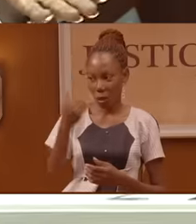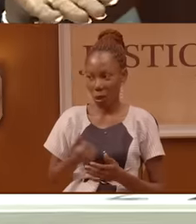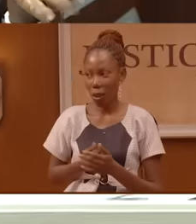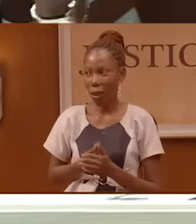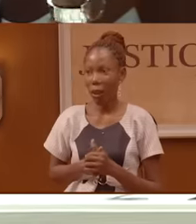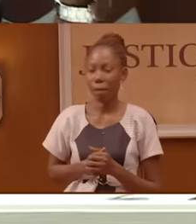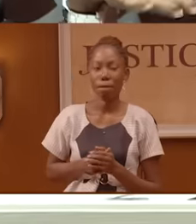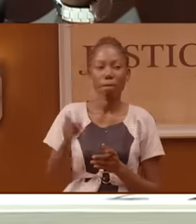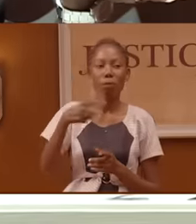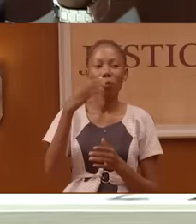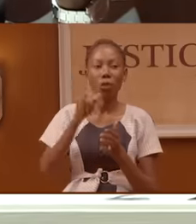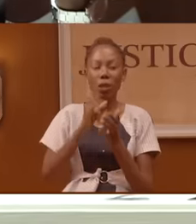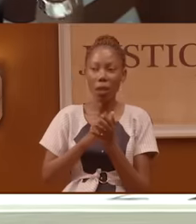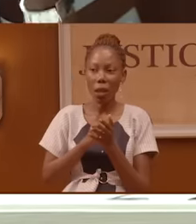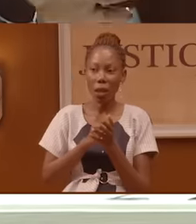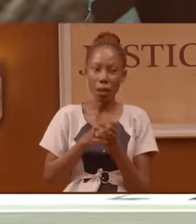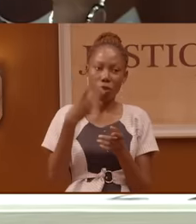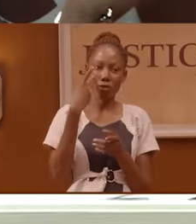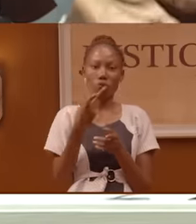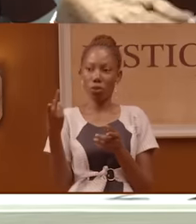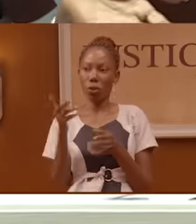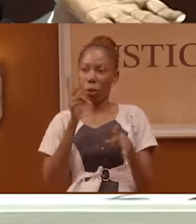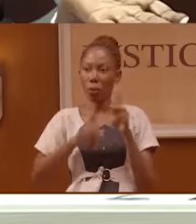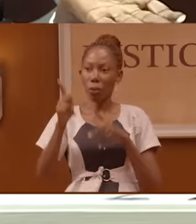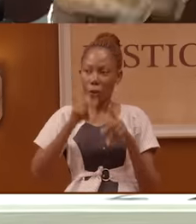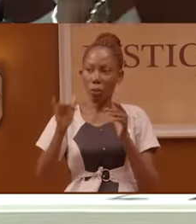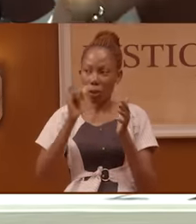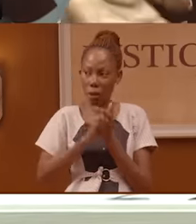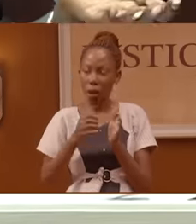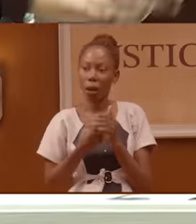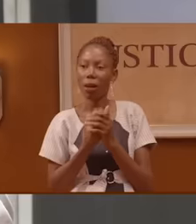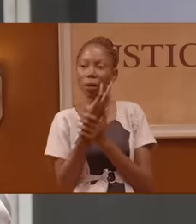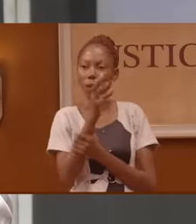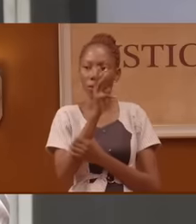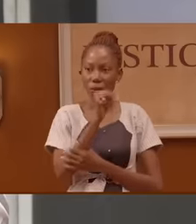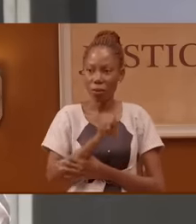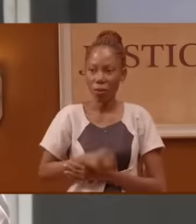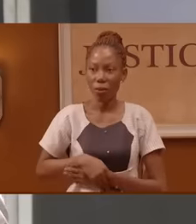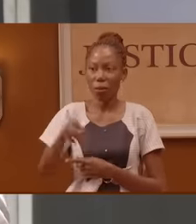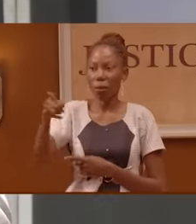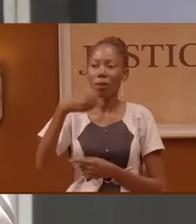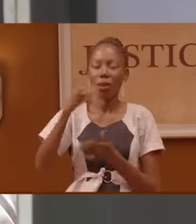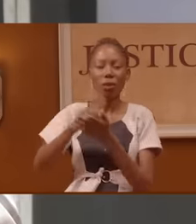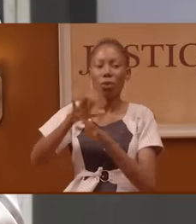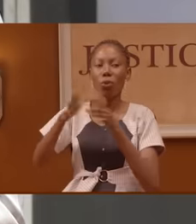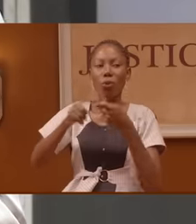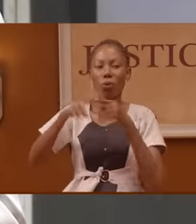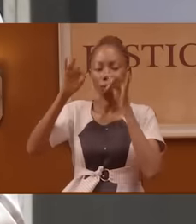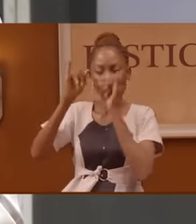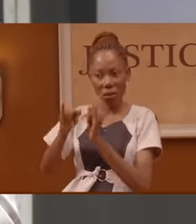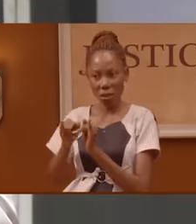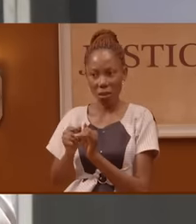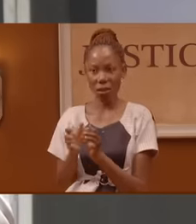That's not where. They are the people that raised him, and you saw him like that, and you still fell for him. I had three children. Yes, ma'am, but I don't want to leave there. Be careful. Don't start